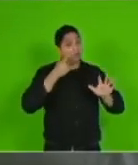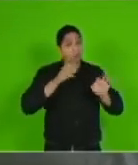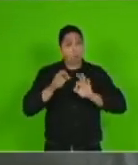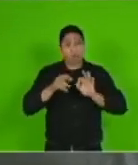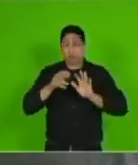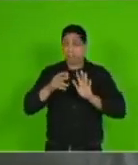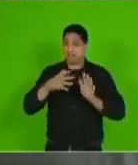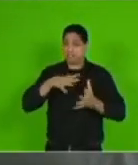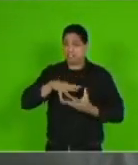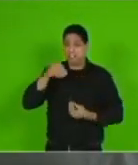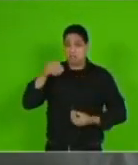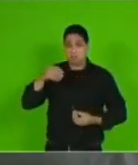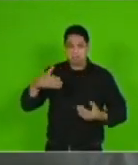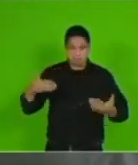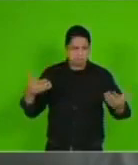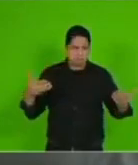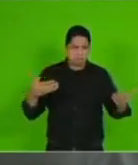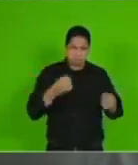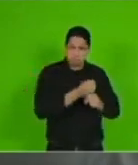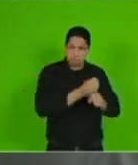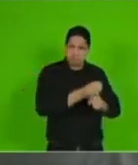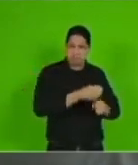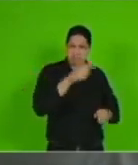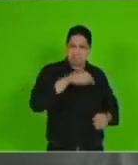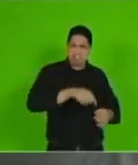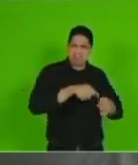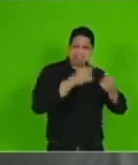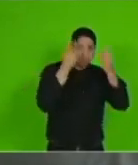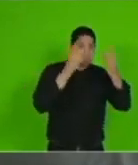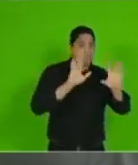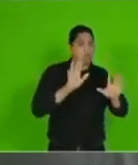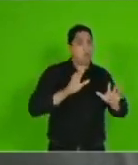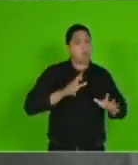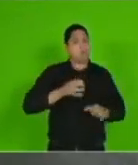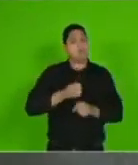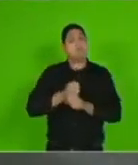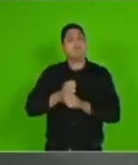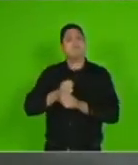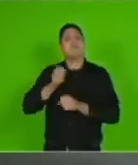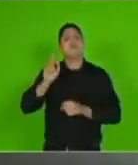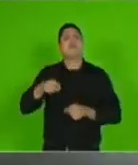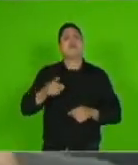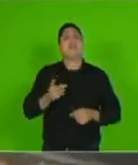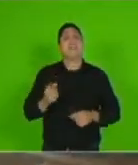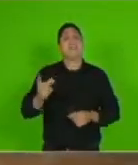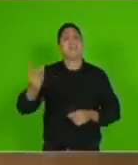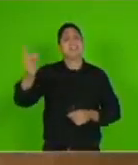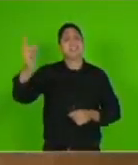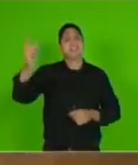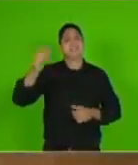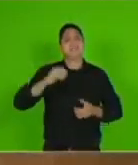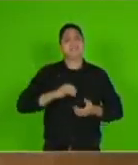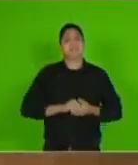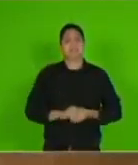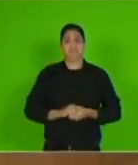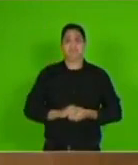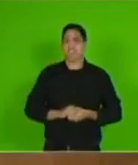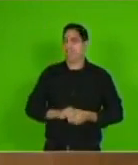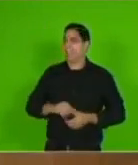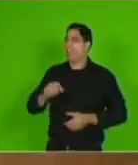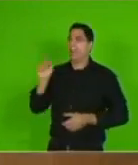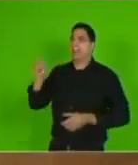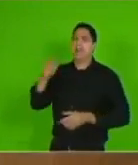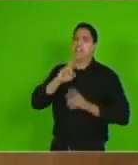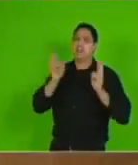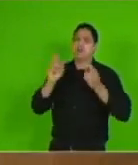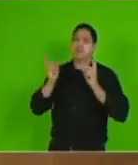project for many years. So in Luke, when it says that I have goods that will last many years, the Lord doesn't want